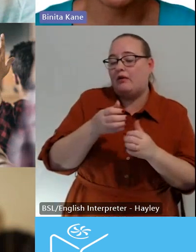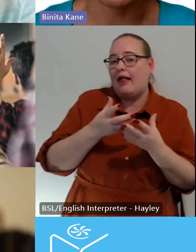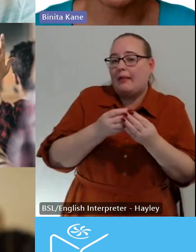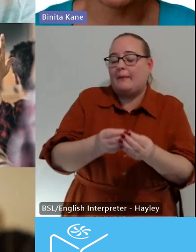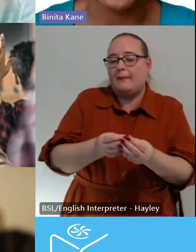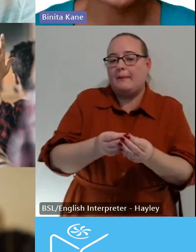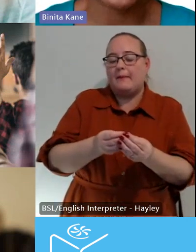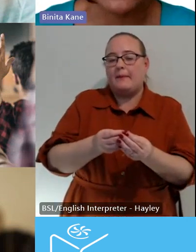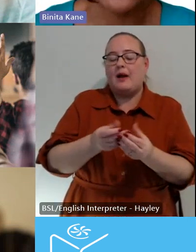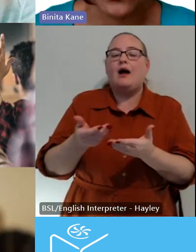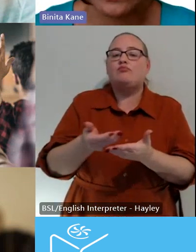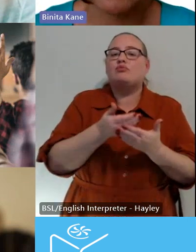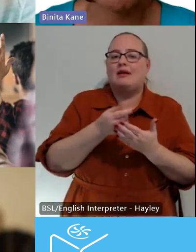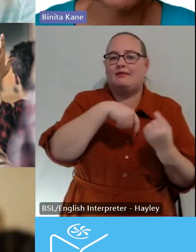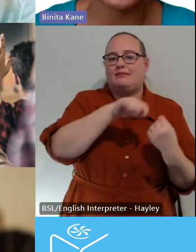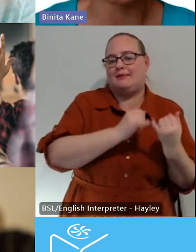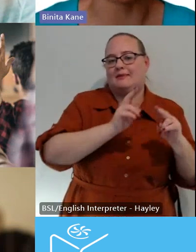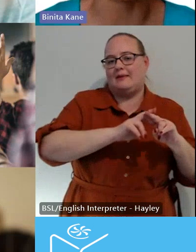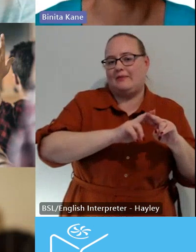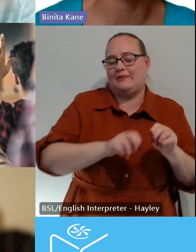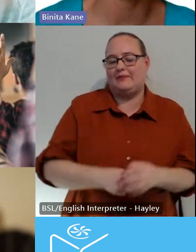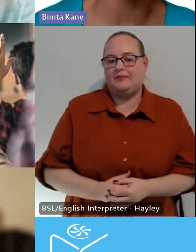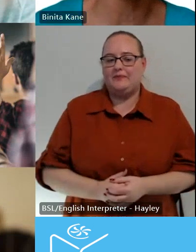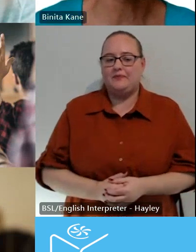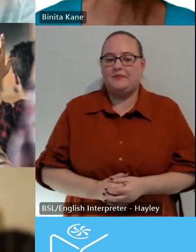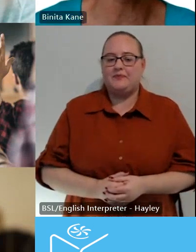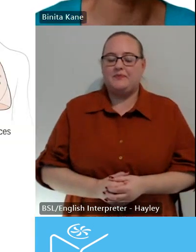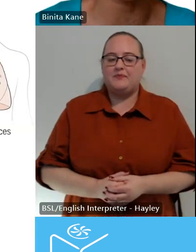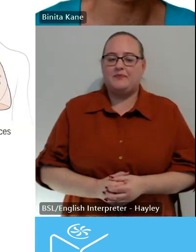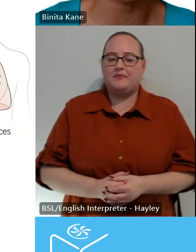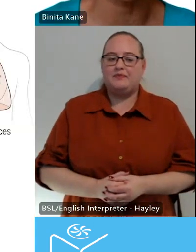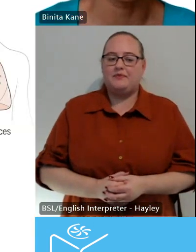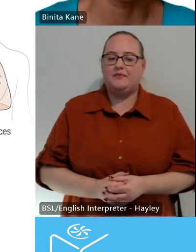are protecting our staff as well. Next slide.